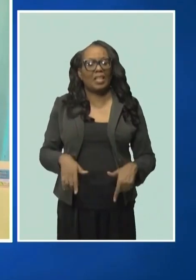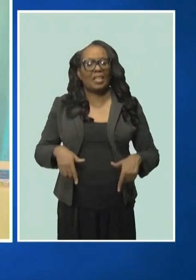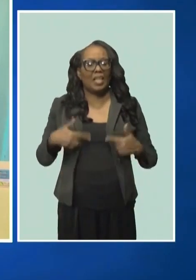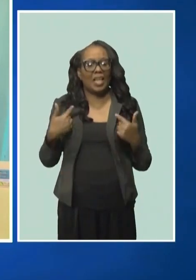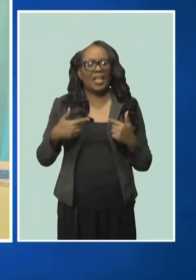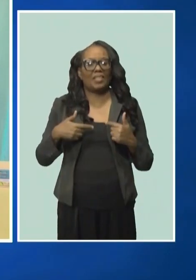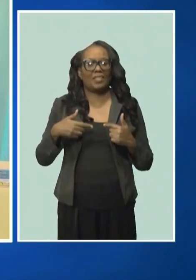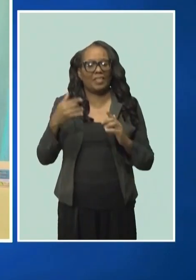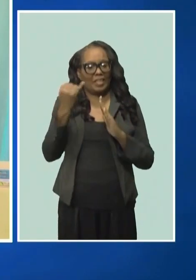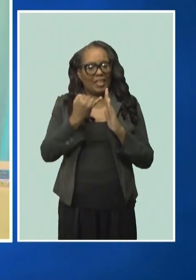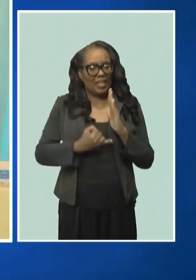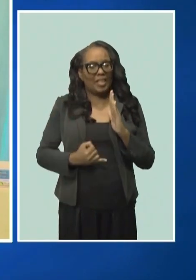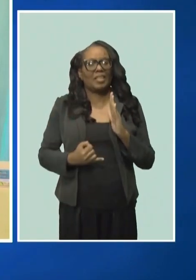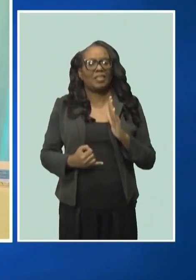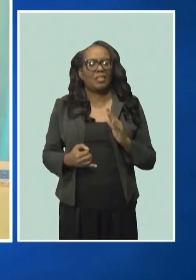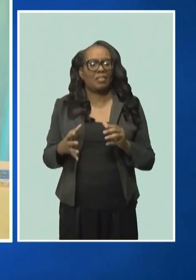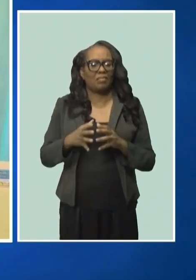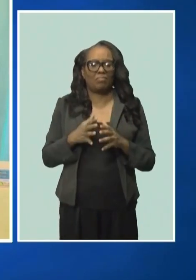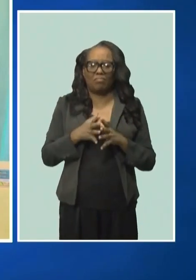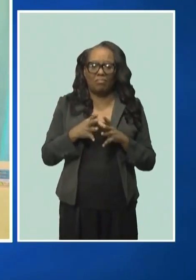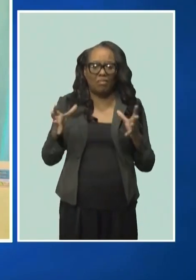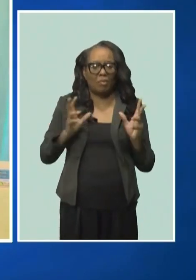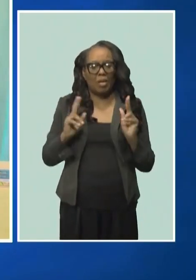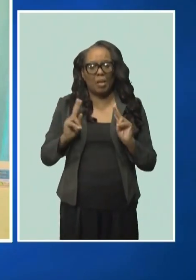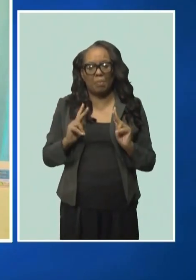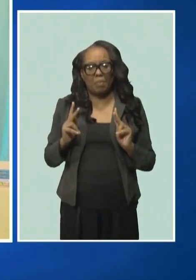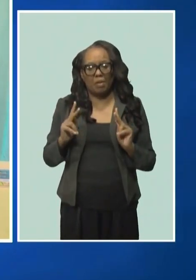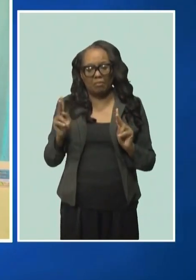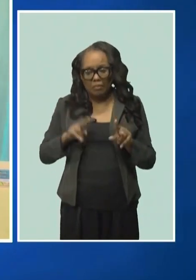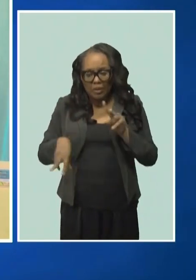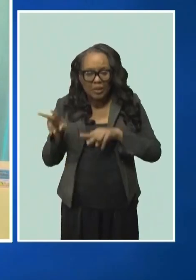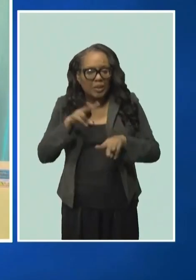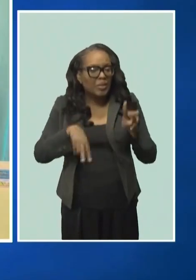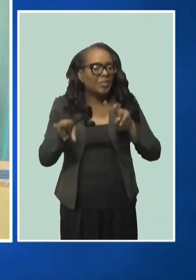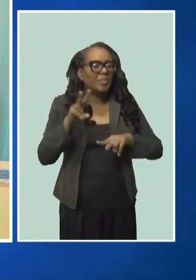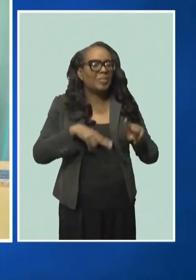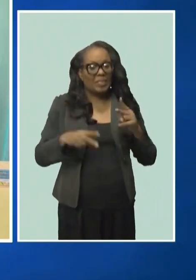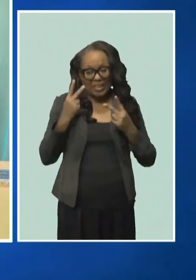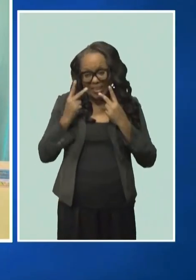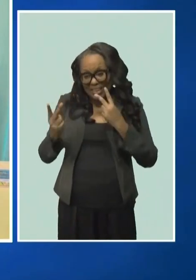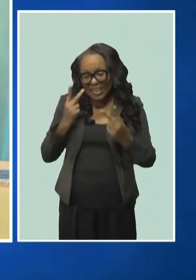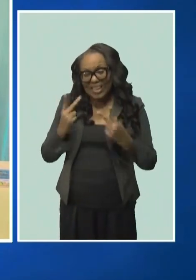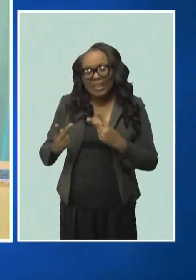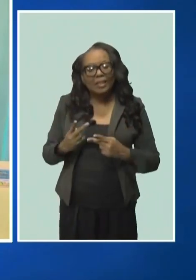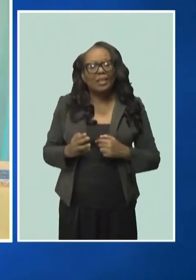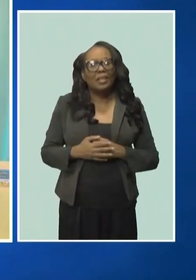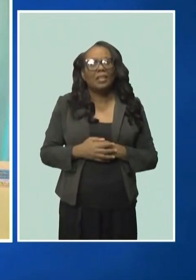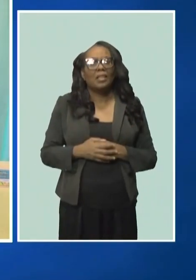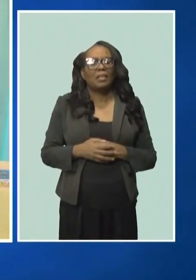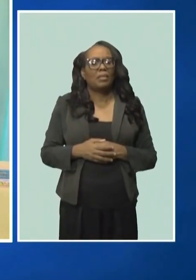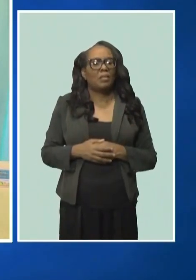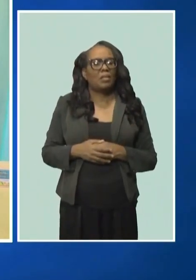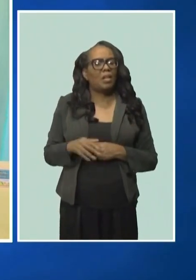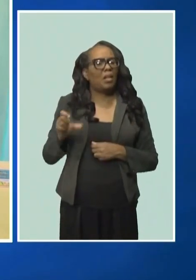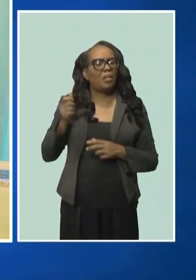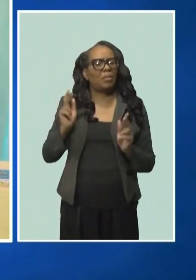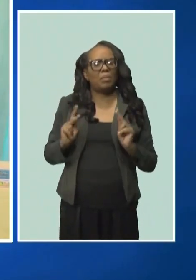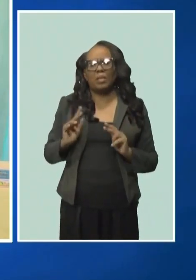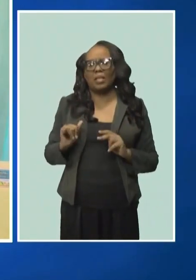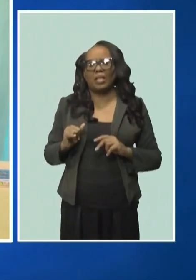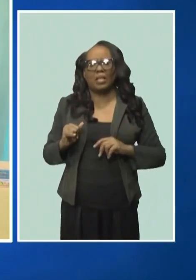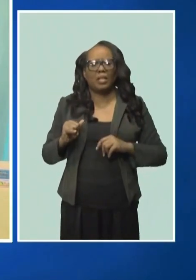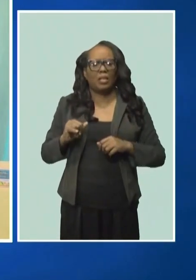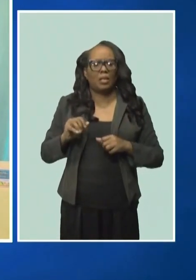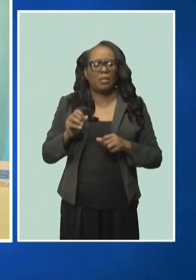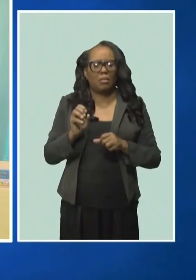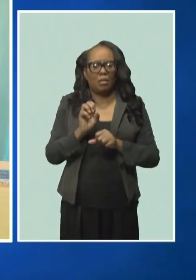a good blend of persons who've been coming through. Outside of them, we've had persons who've done chocolates and skincare